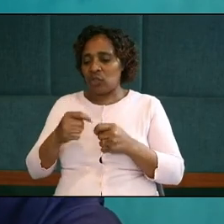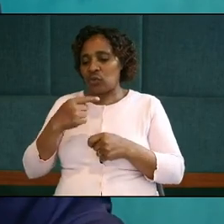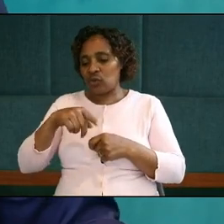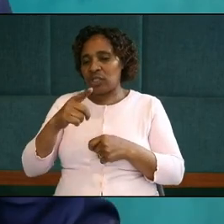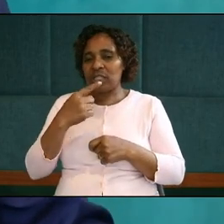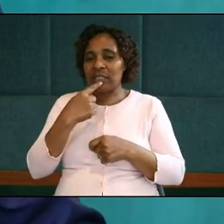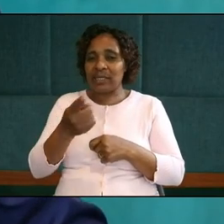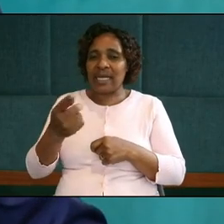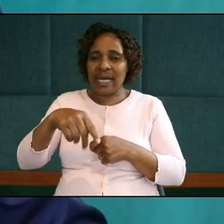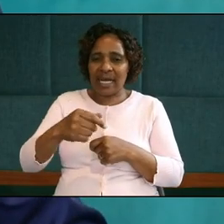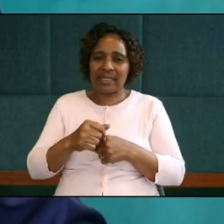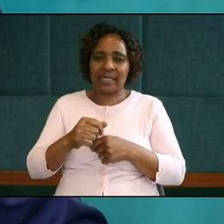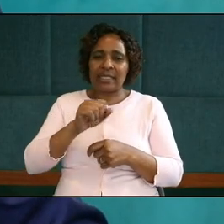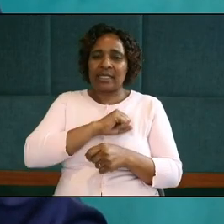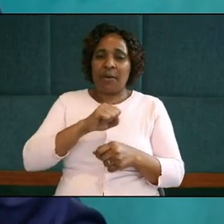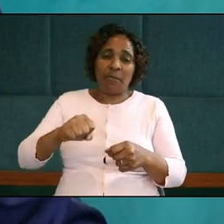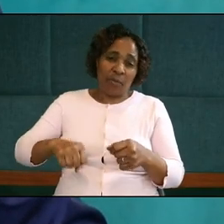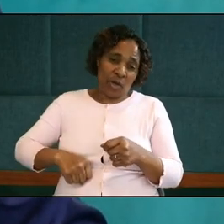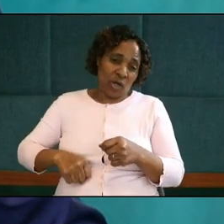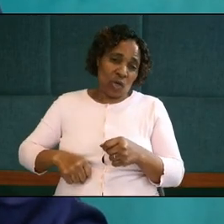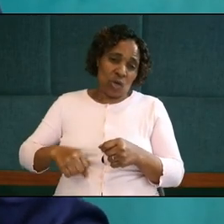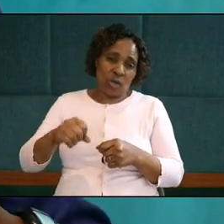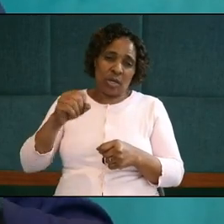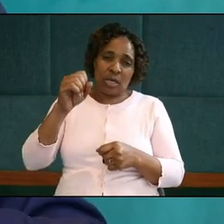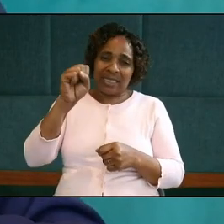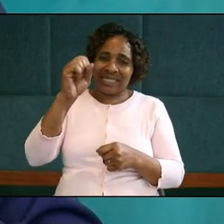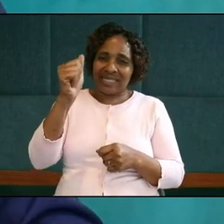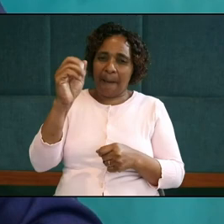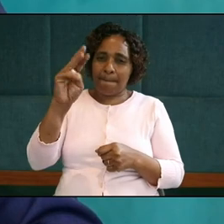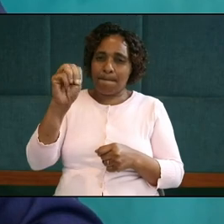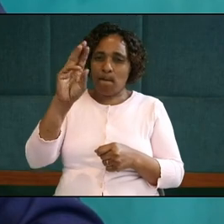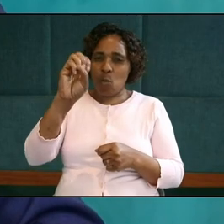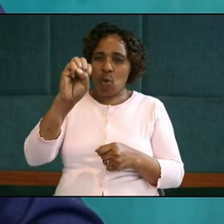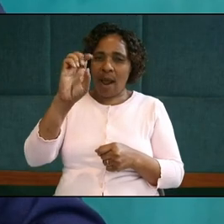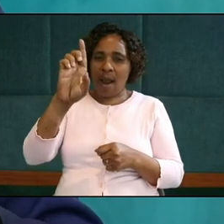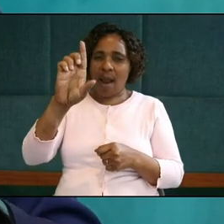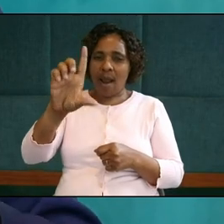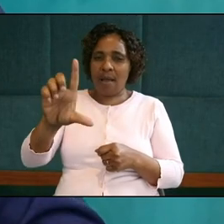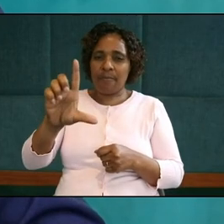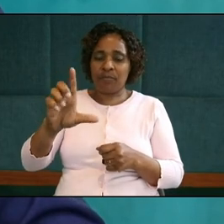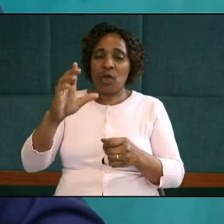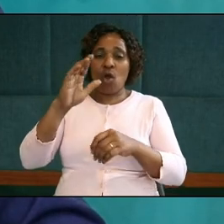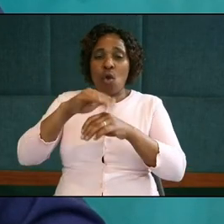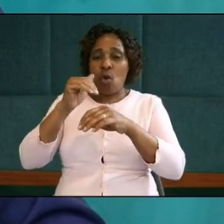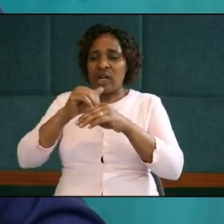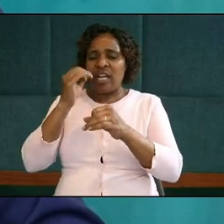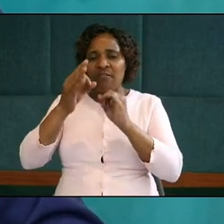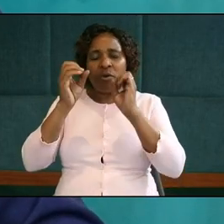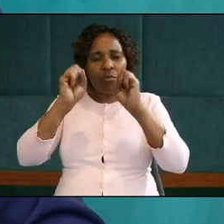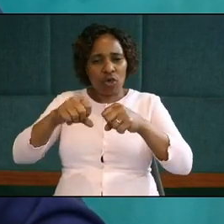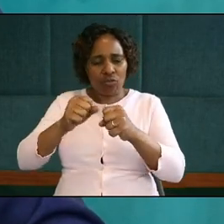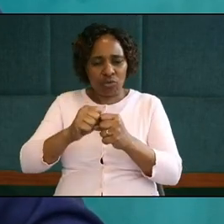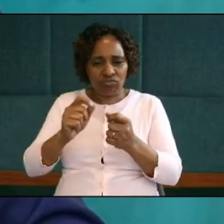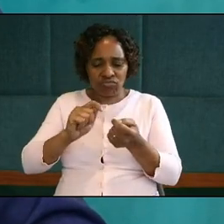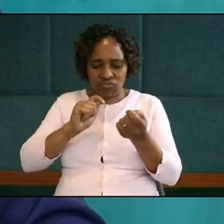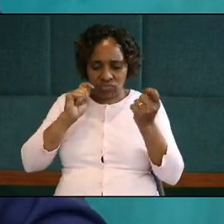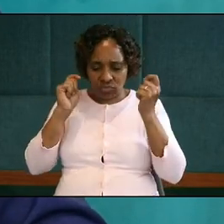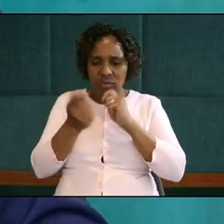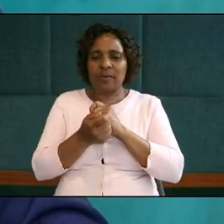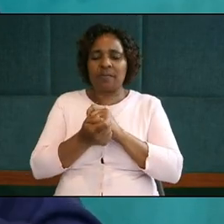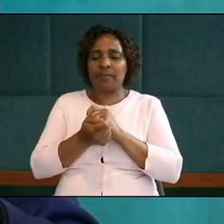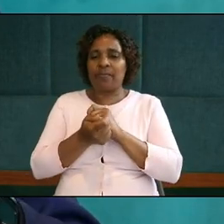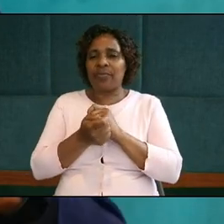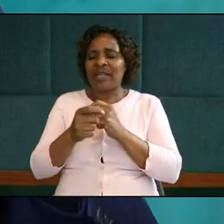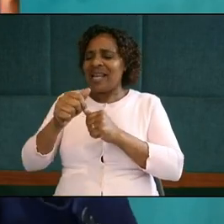this is really Samuel's call, that if we are able to turn around. If we are able